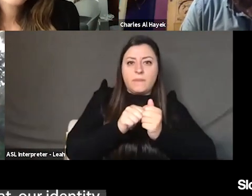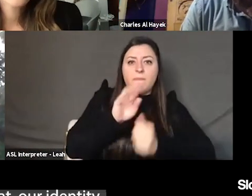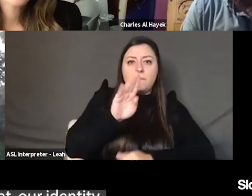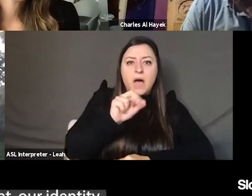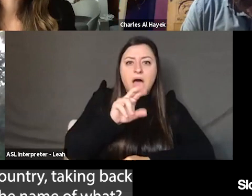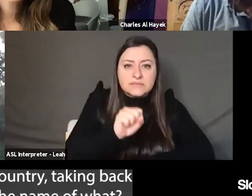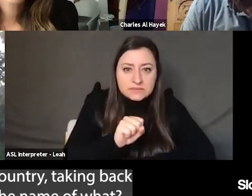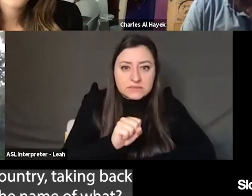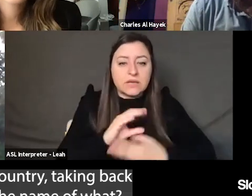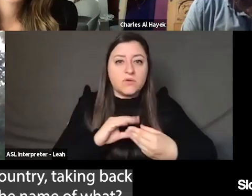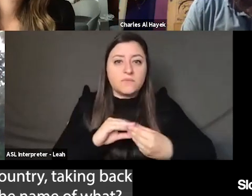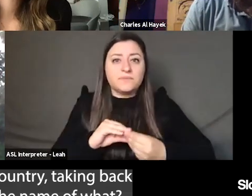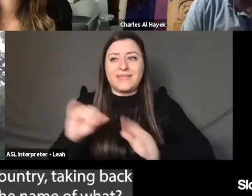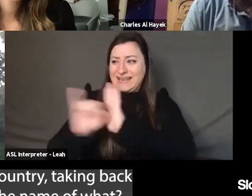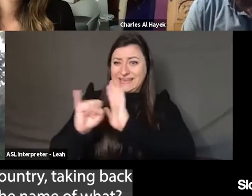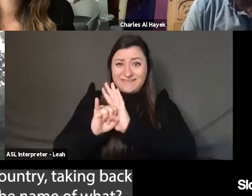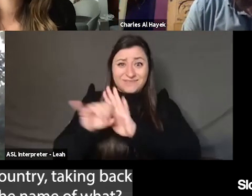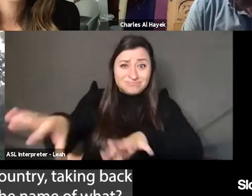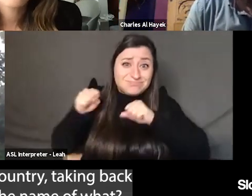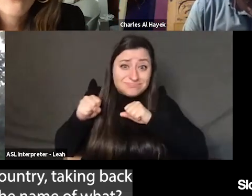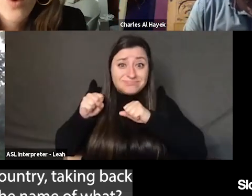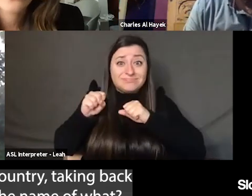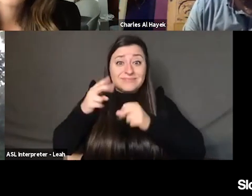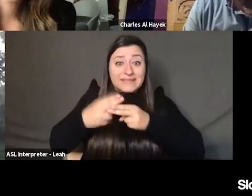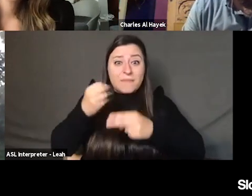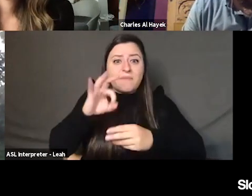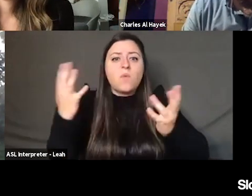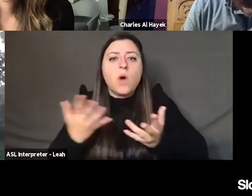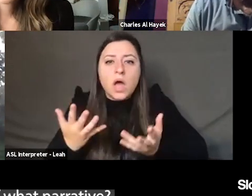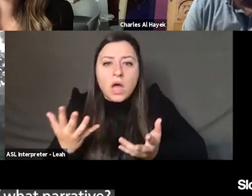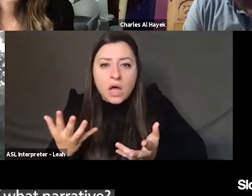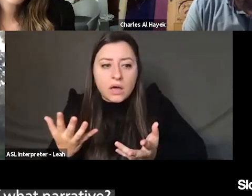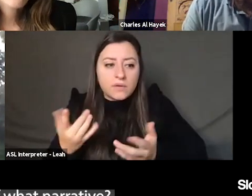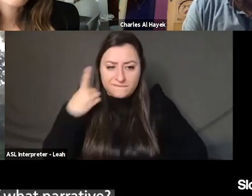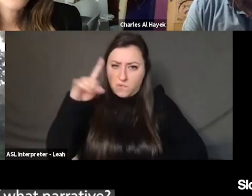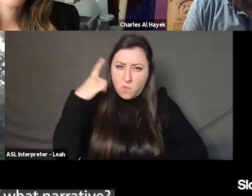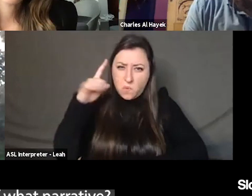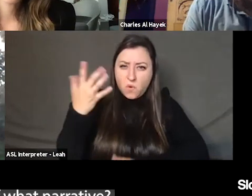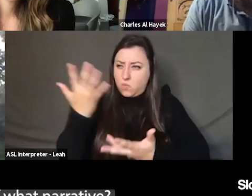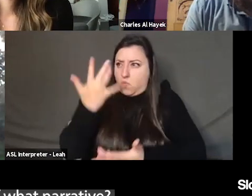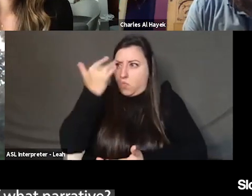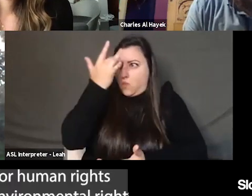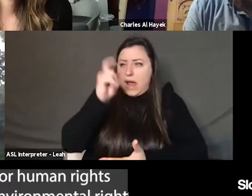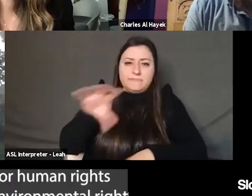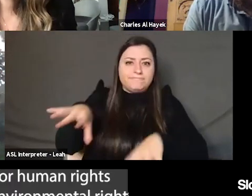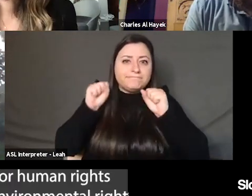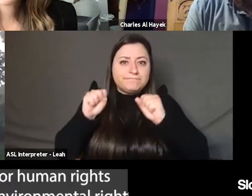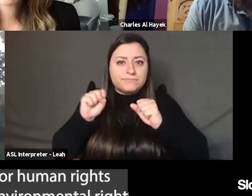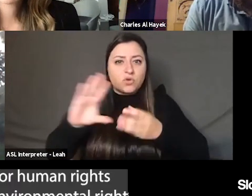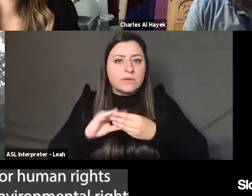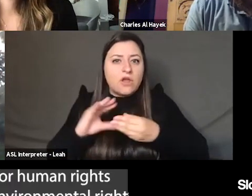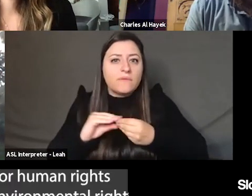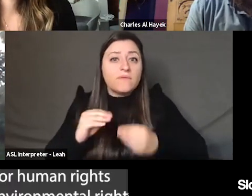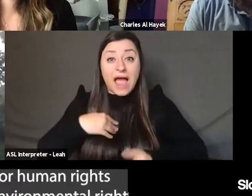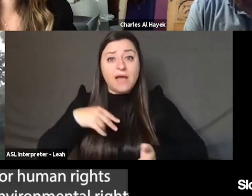our identity, taking back the country in the name of what? In the name of what narrative? When I stand for